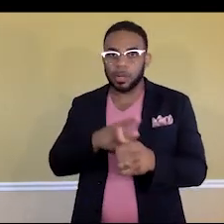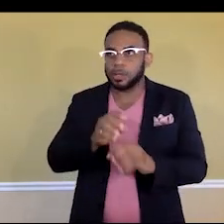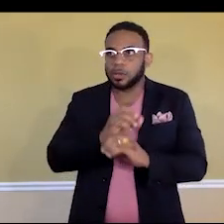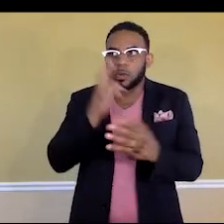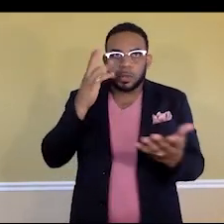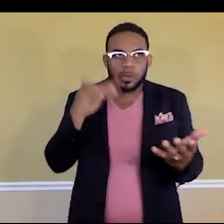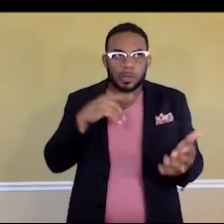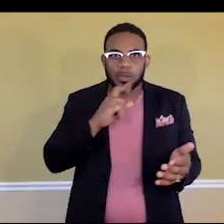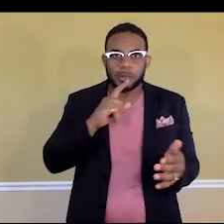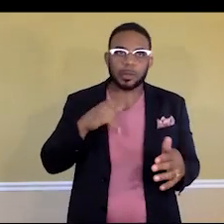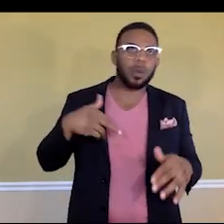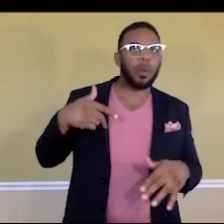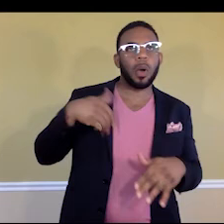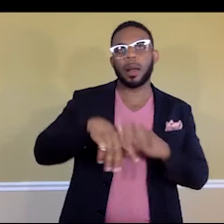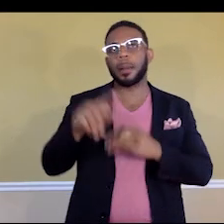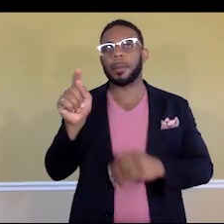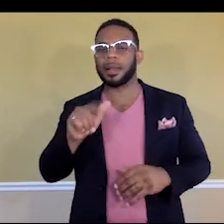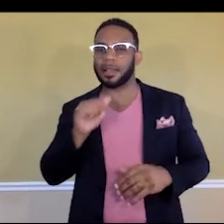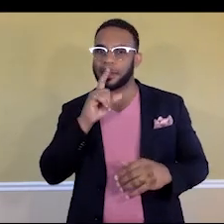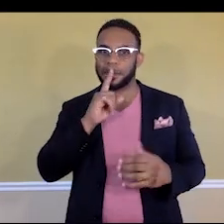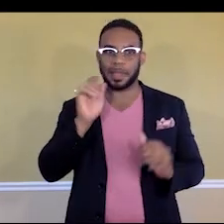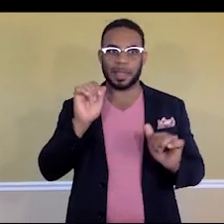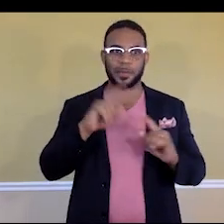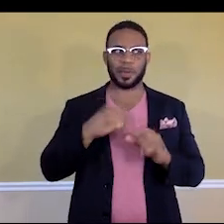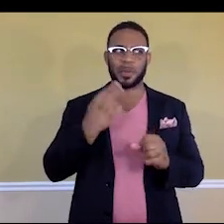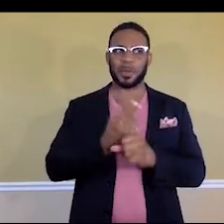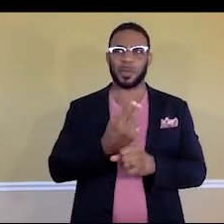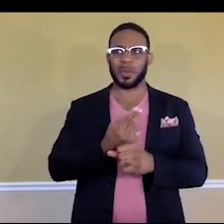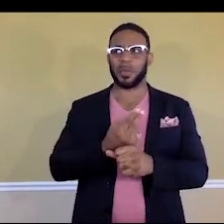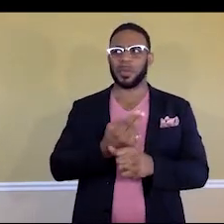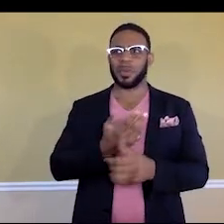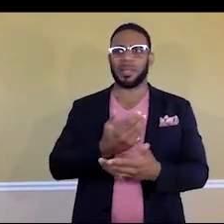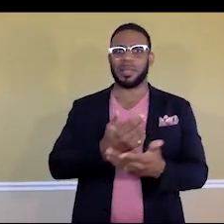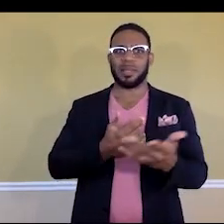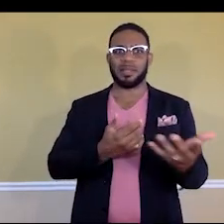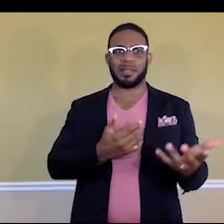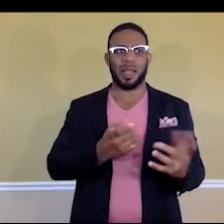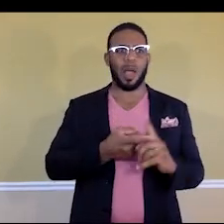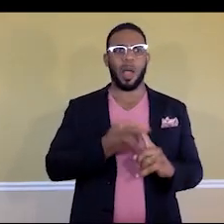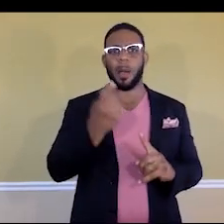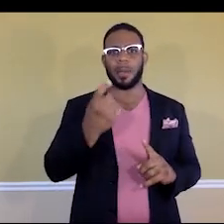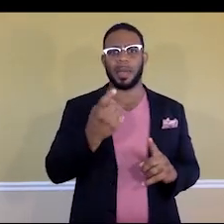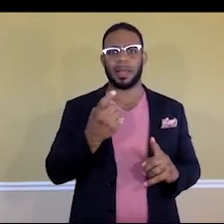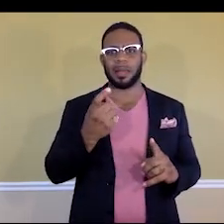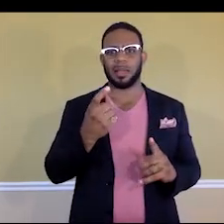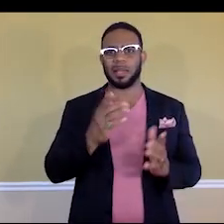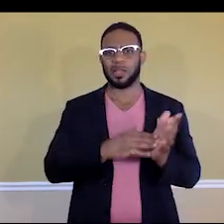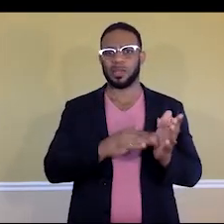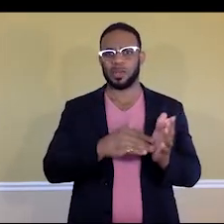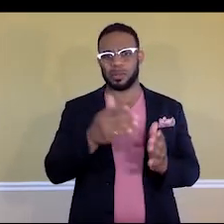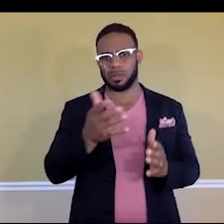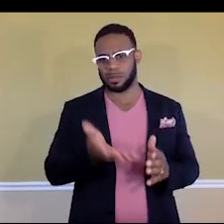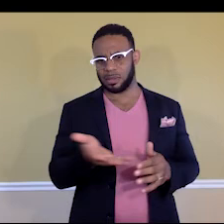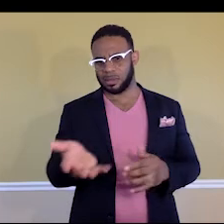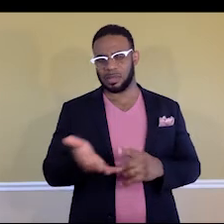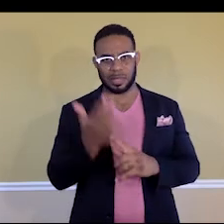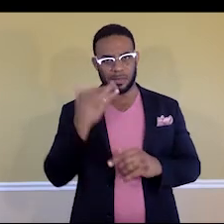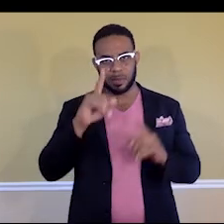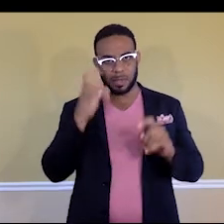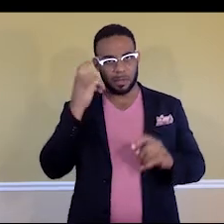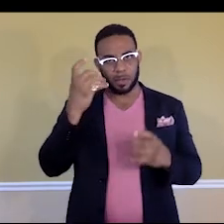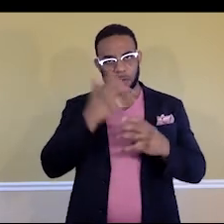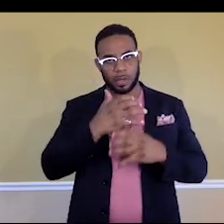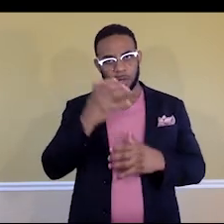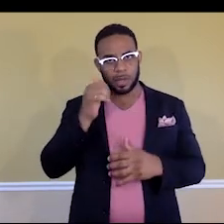no reason we should walk into a bathroom and not be able to use a automatic soap dispenser. If you test for